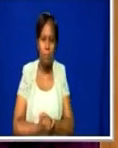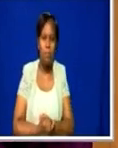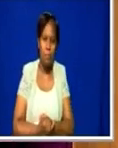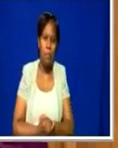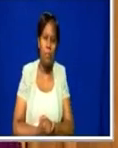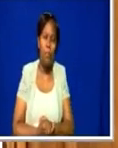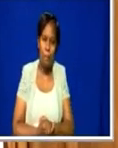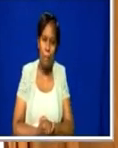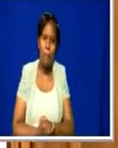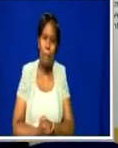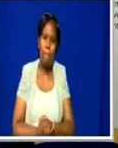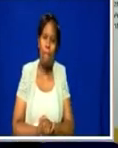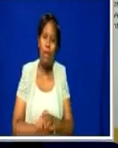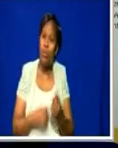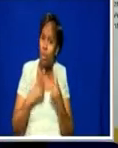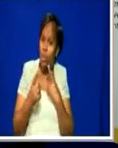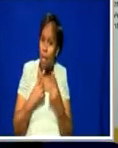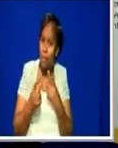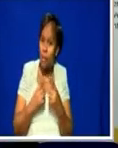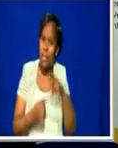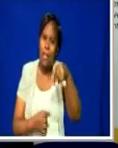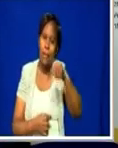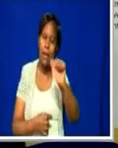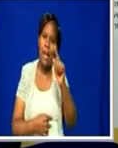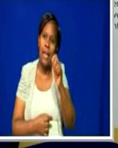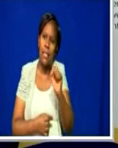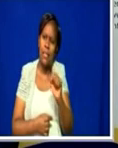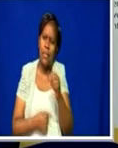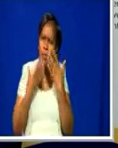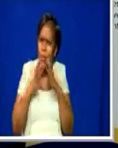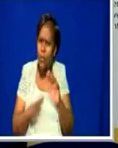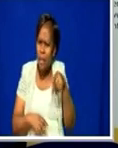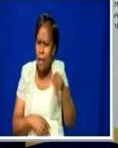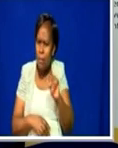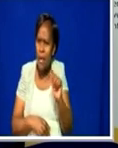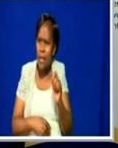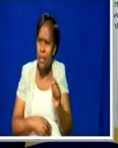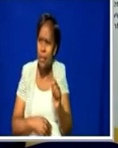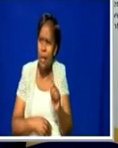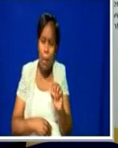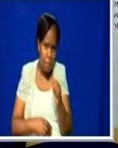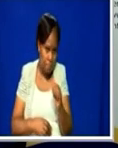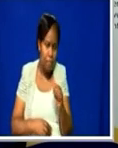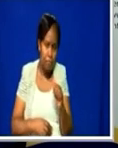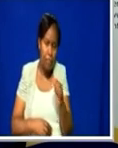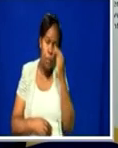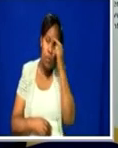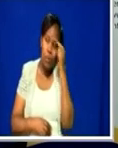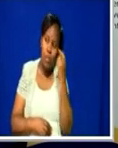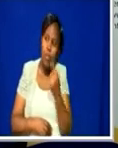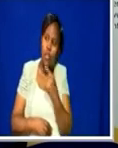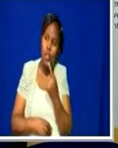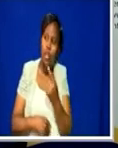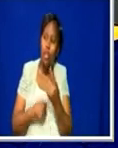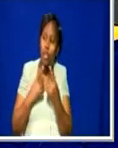That's beautiful. I love that one. So we talked about the planets. Are we done with the planets? Is there any other thing? No, not yet. Because we've not yet even